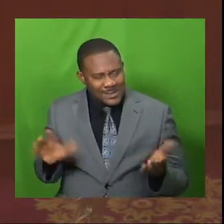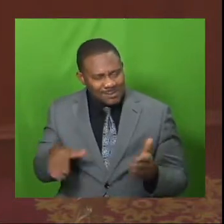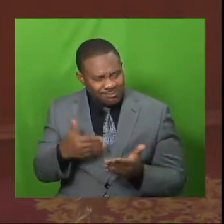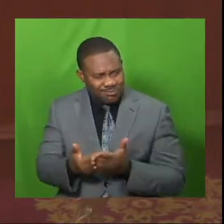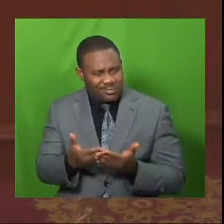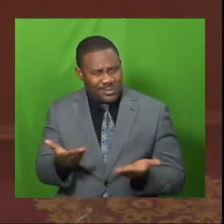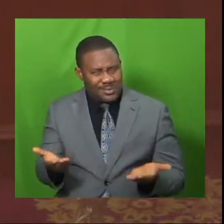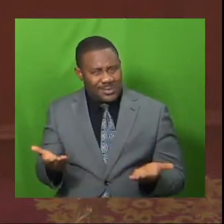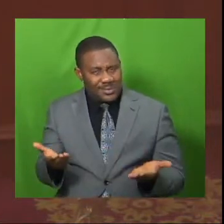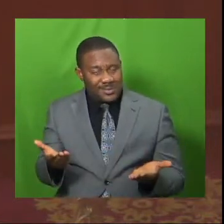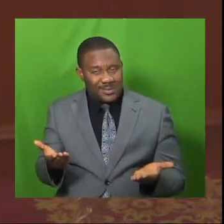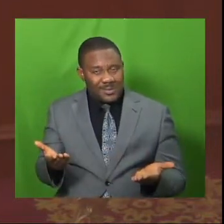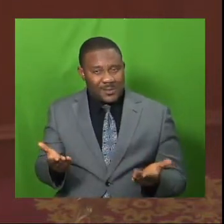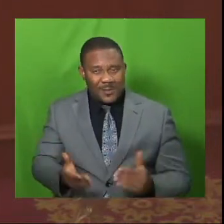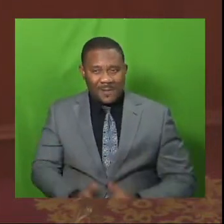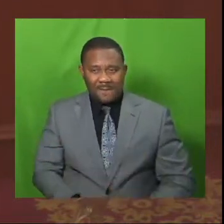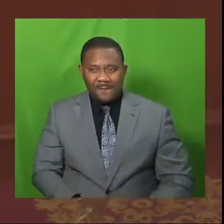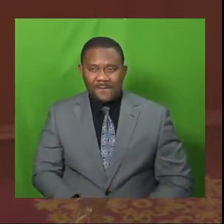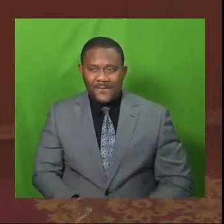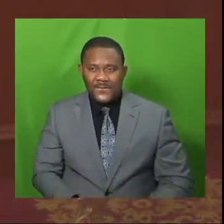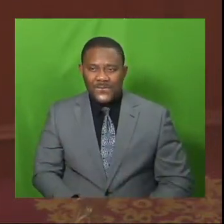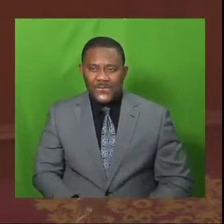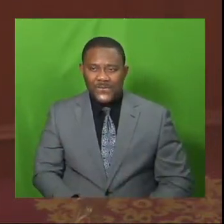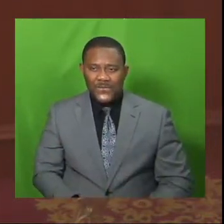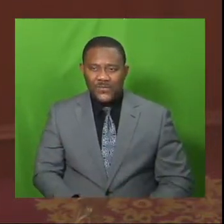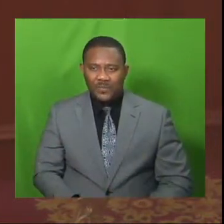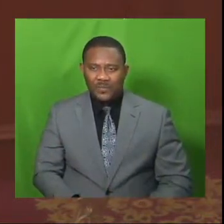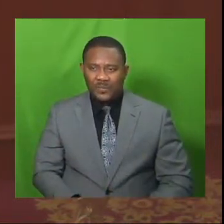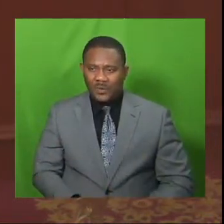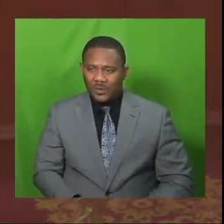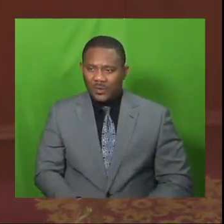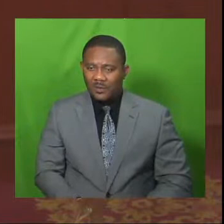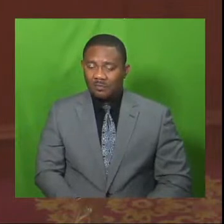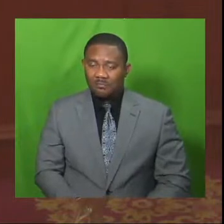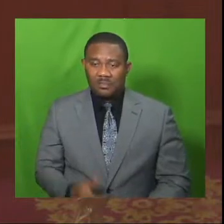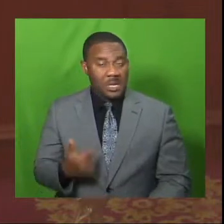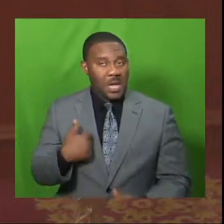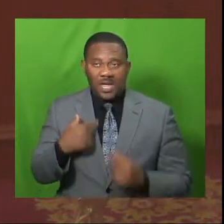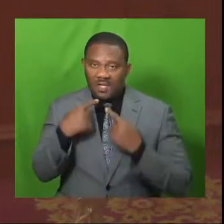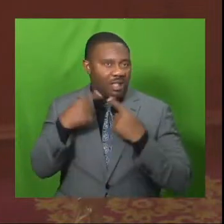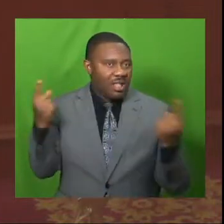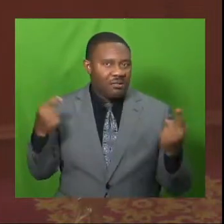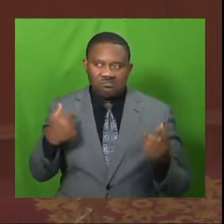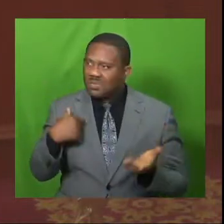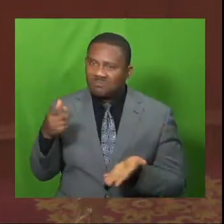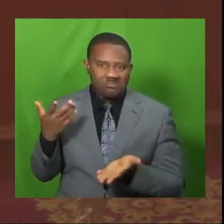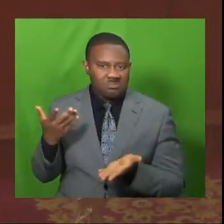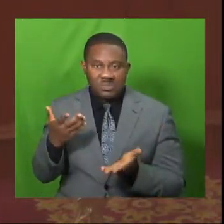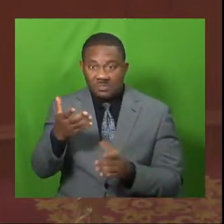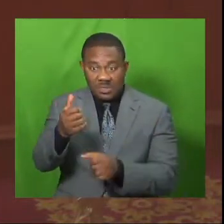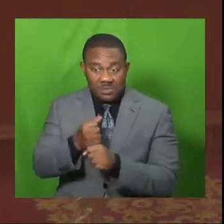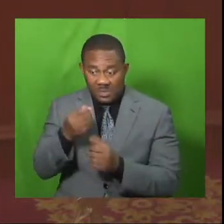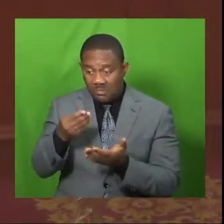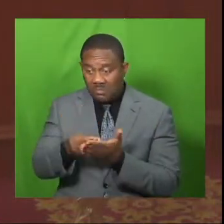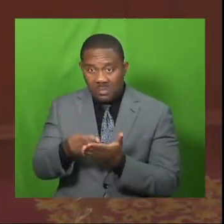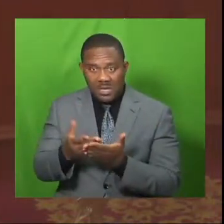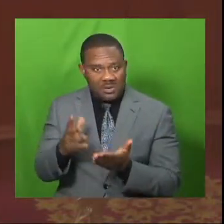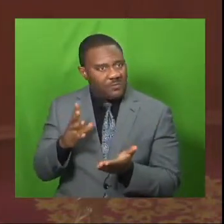to be celebrating that, as for me, I have declared that I'm a man of straw. I can't pay debt. If you give me money, you are on your